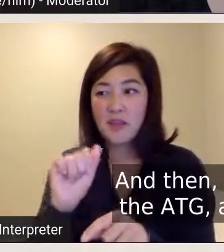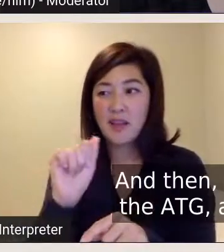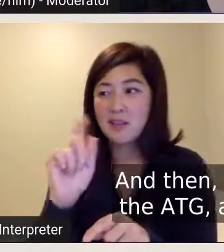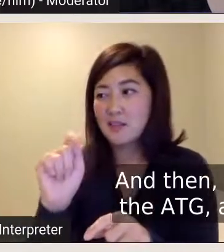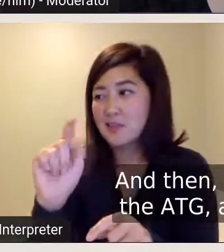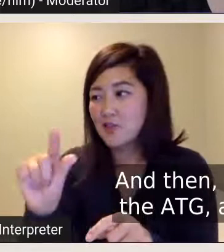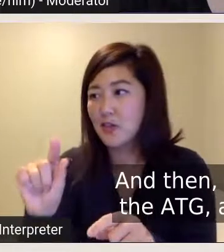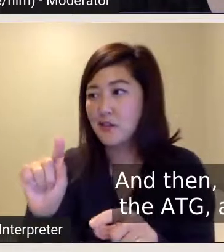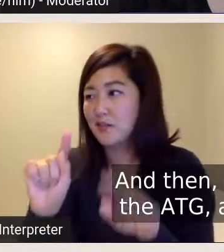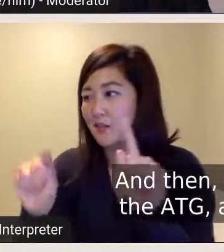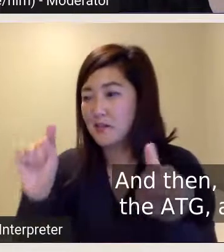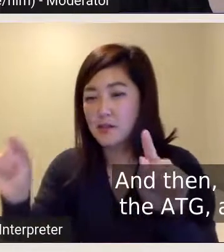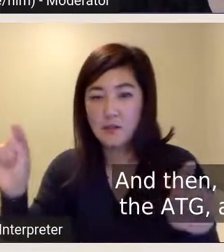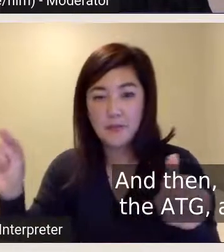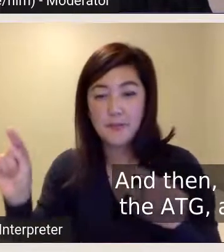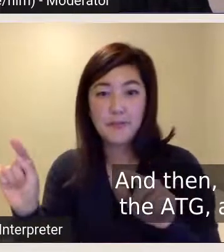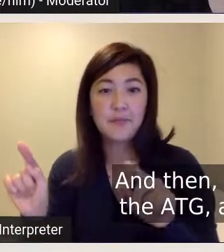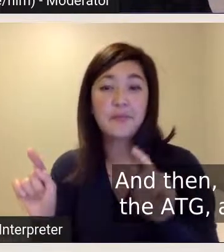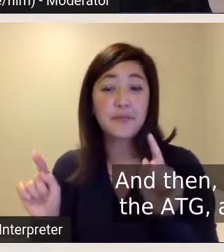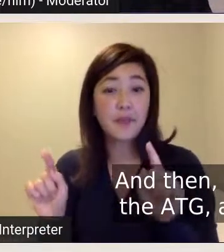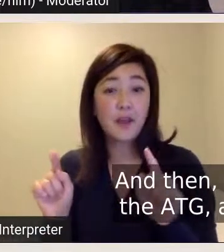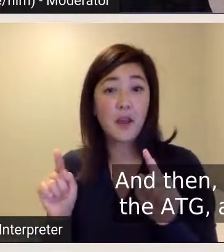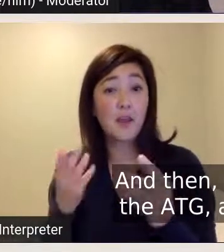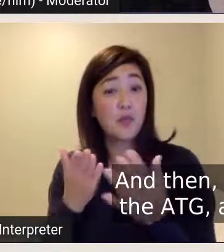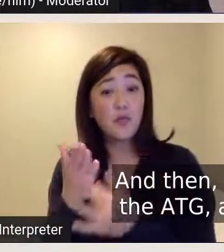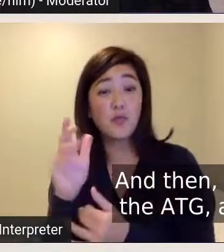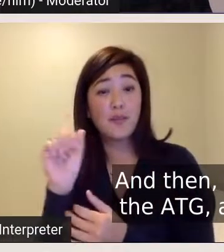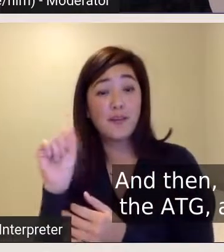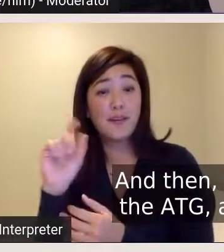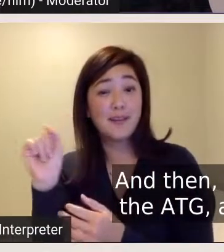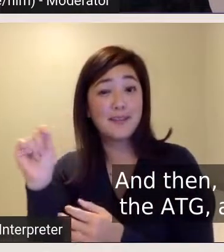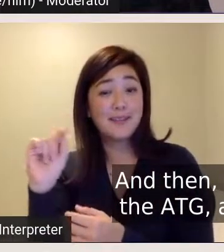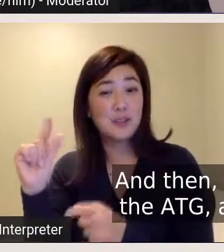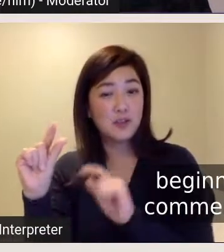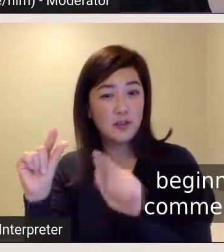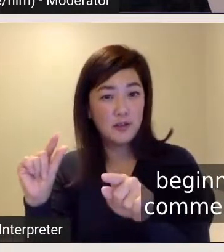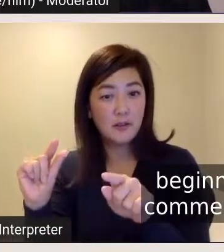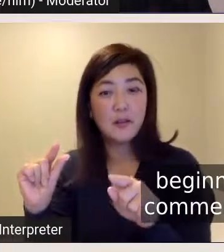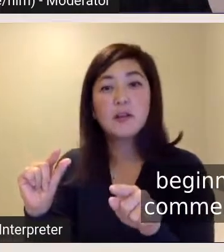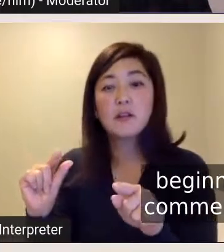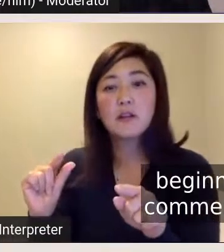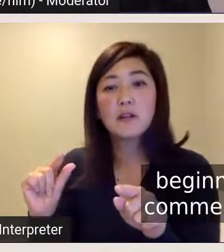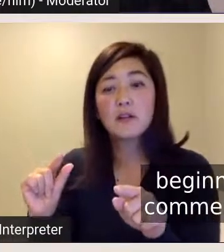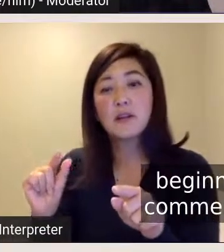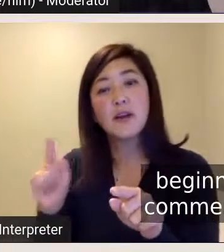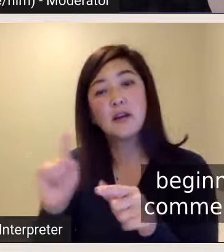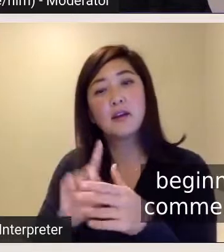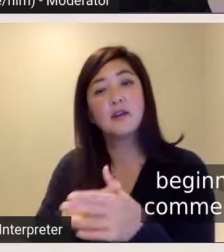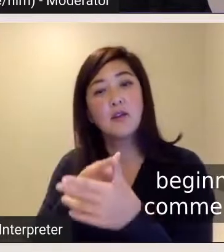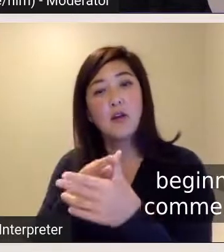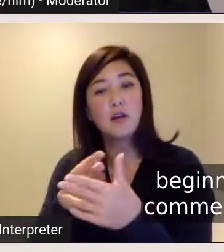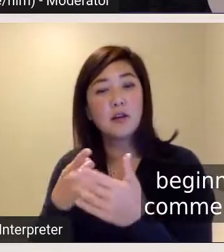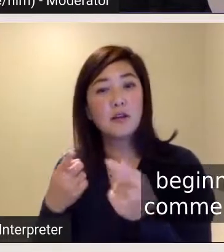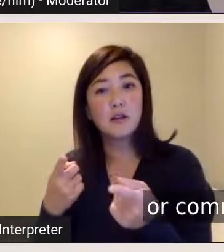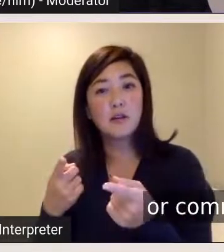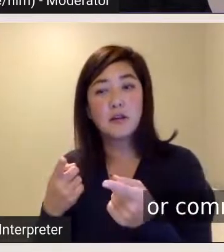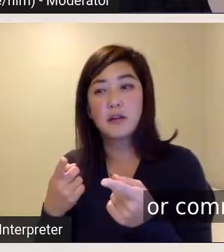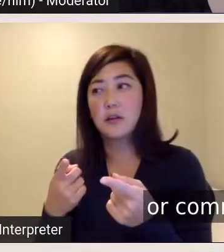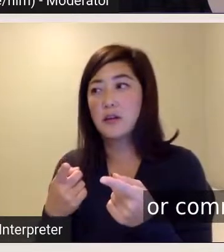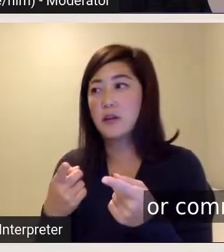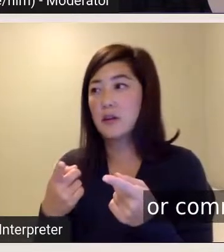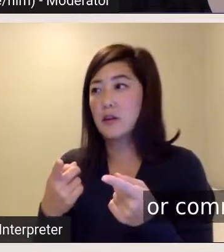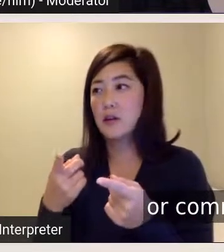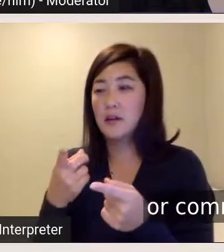then ultimately through the ATG in an unlikely source, beginning a career in commercial filmmaking or